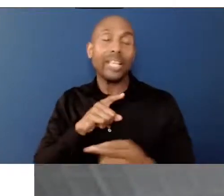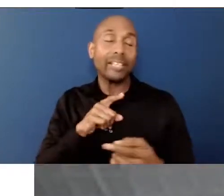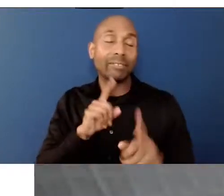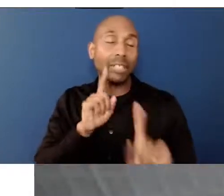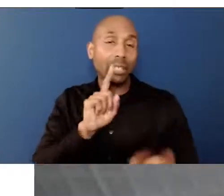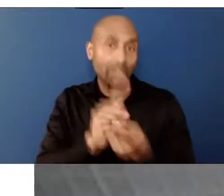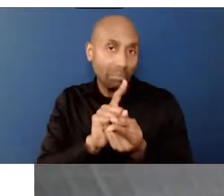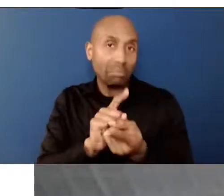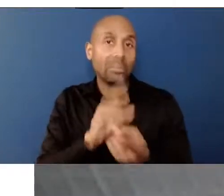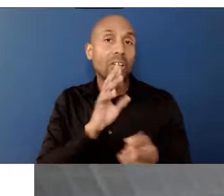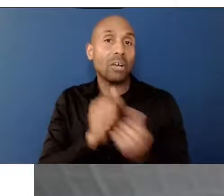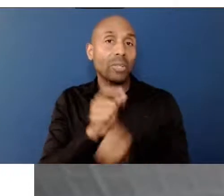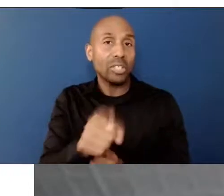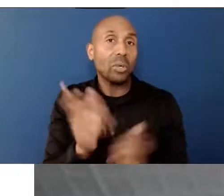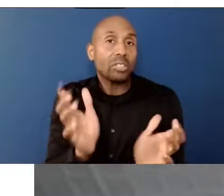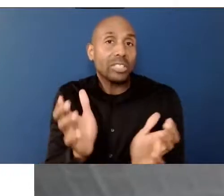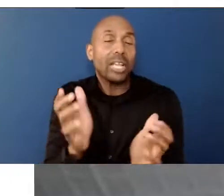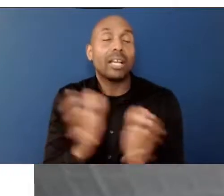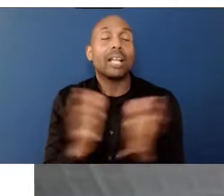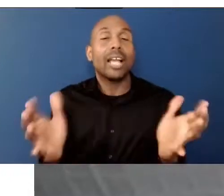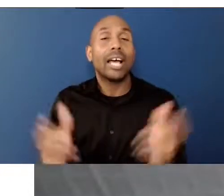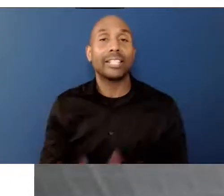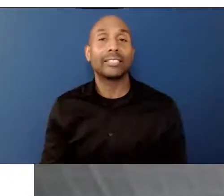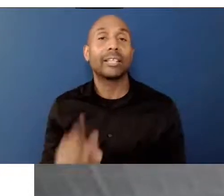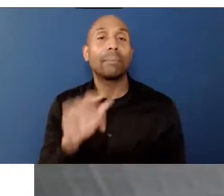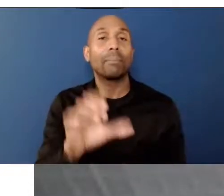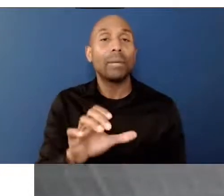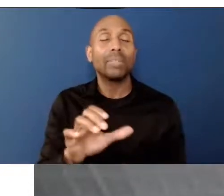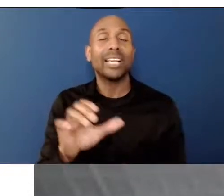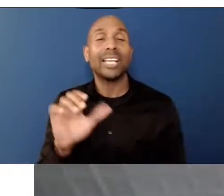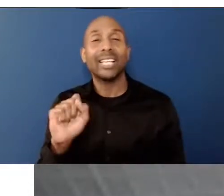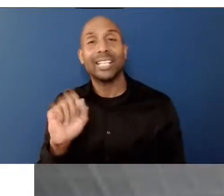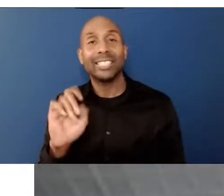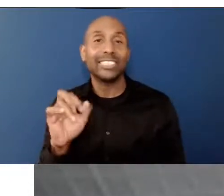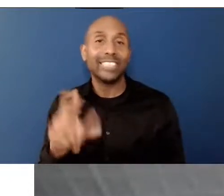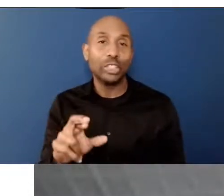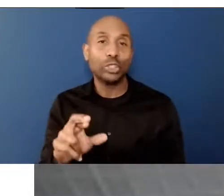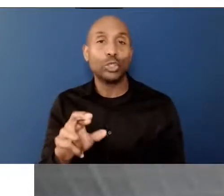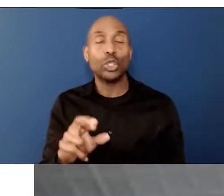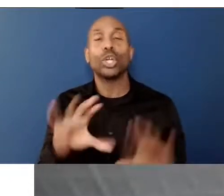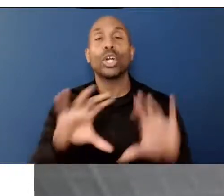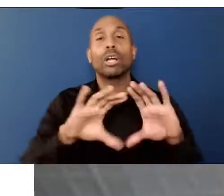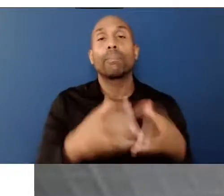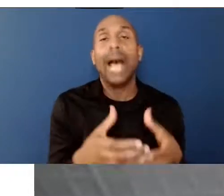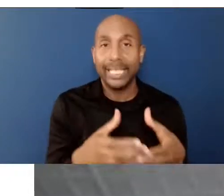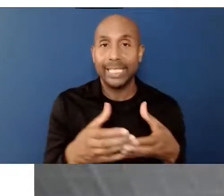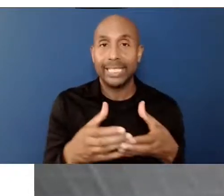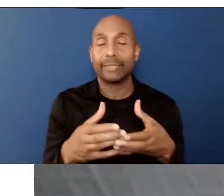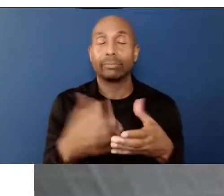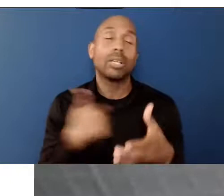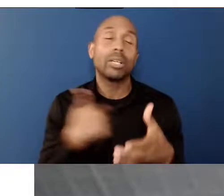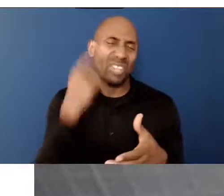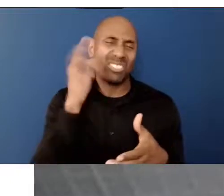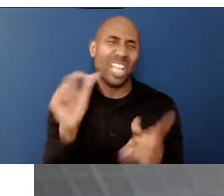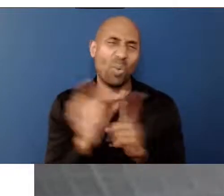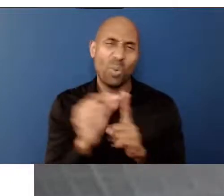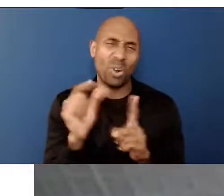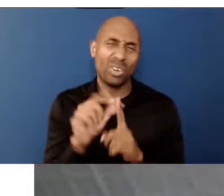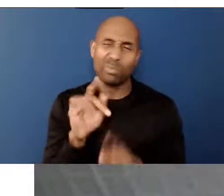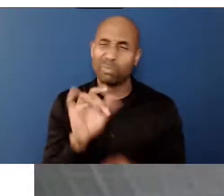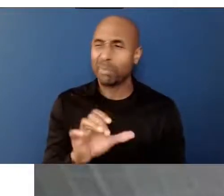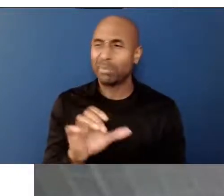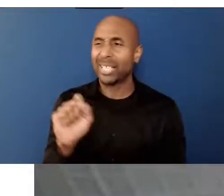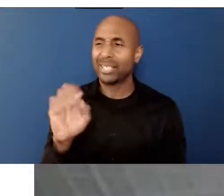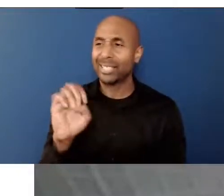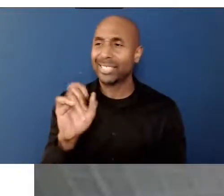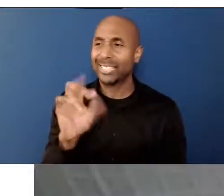the prescribed public sector bodies a lot. And that's something that we all know what that means, but a lot of our viewers may not understand what that means. But I'll tell you my favorite